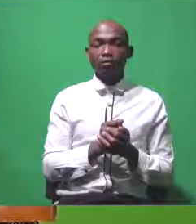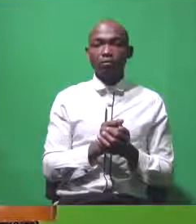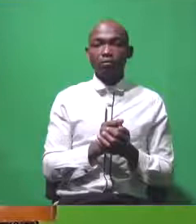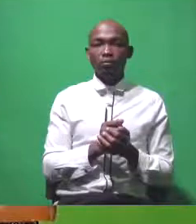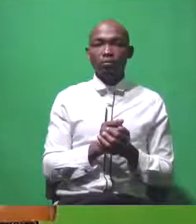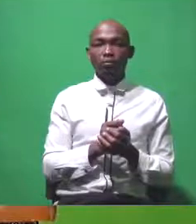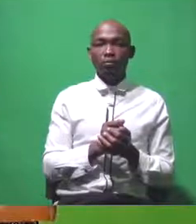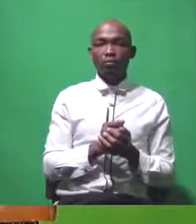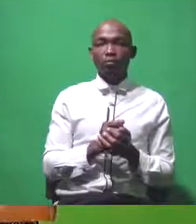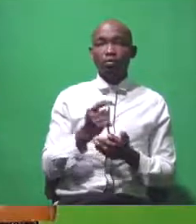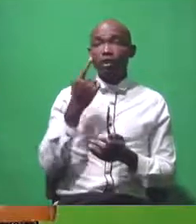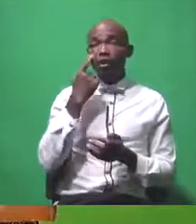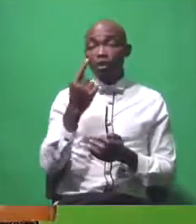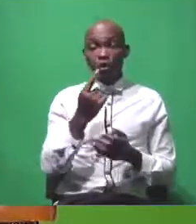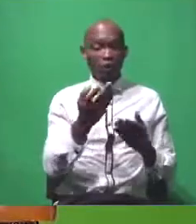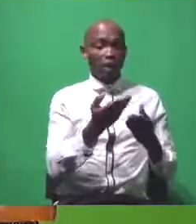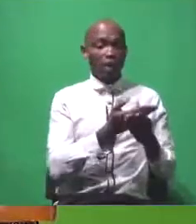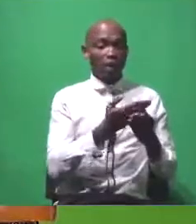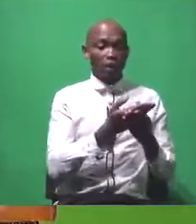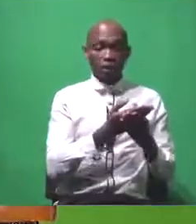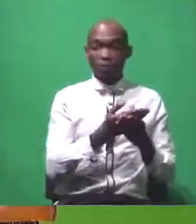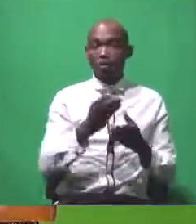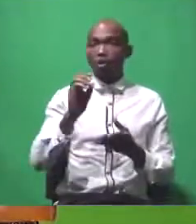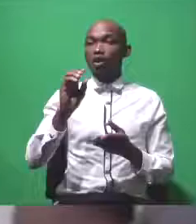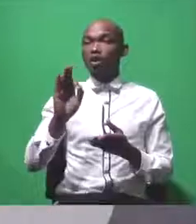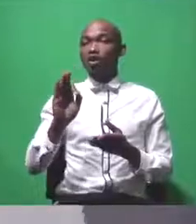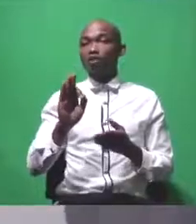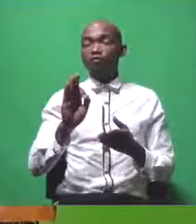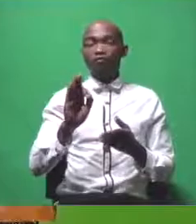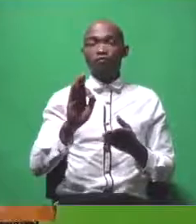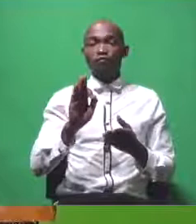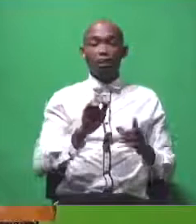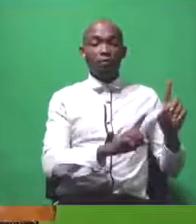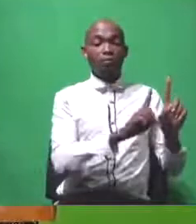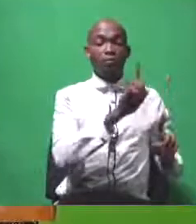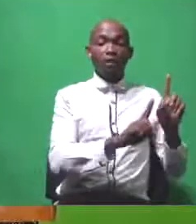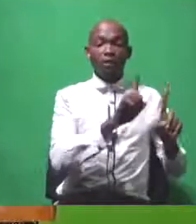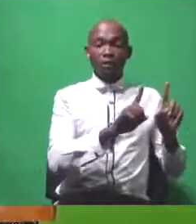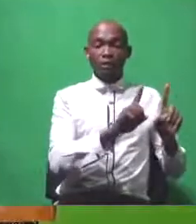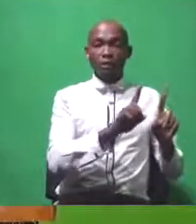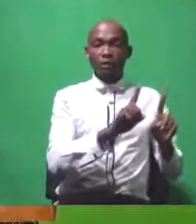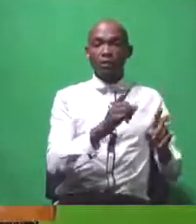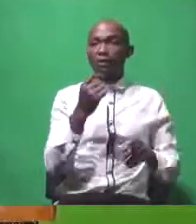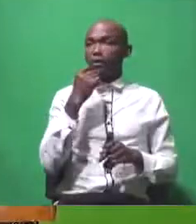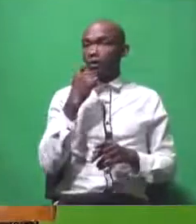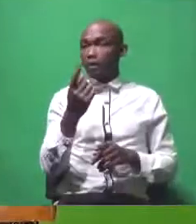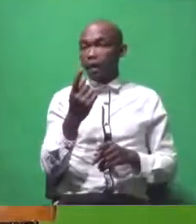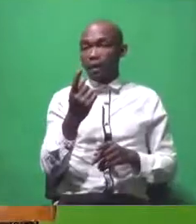Look, the account of a plant is here. Said that